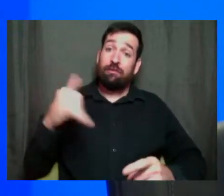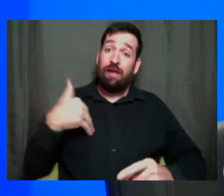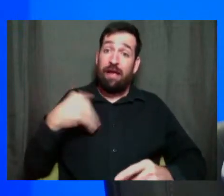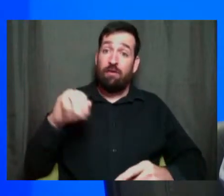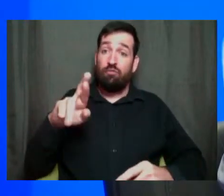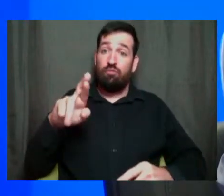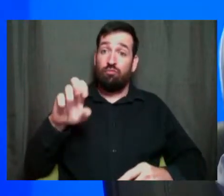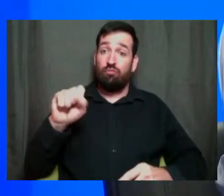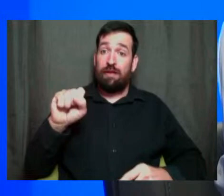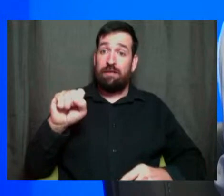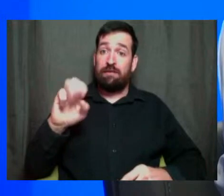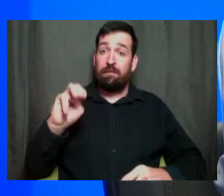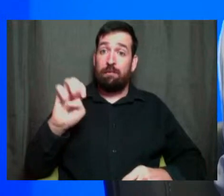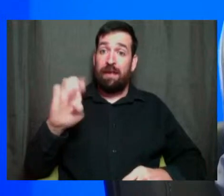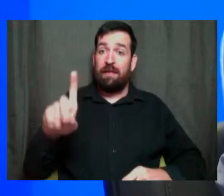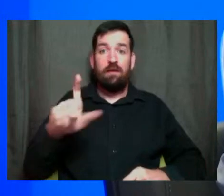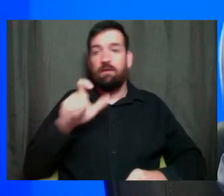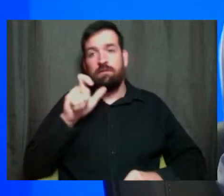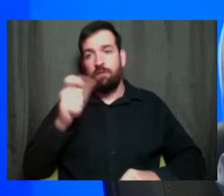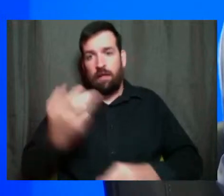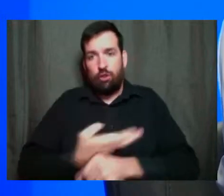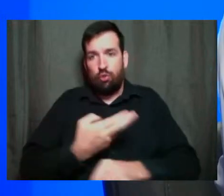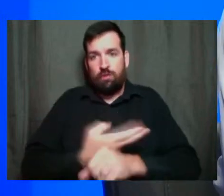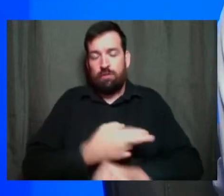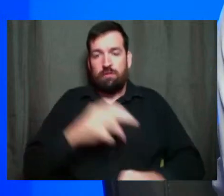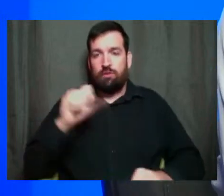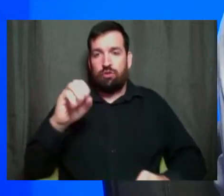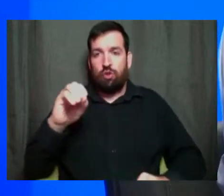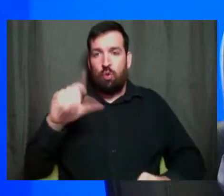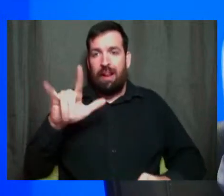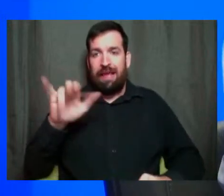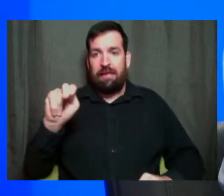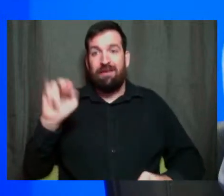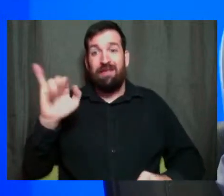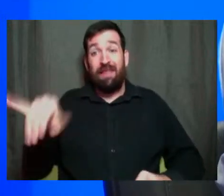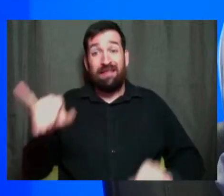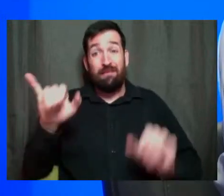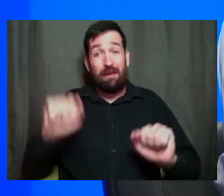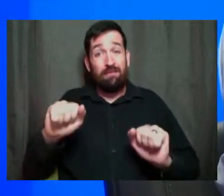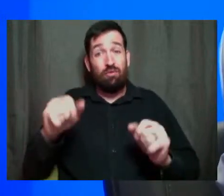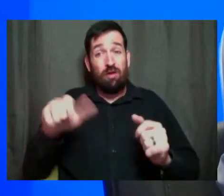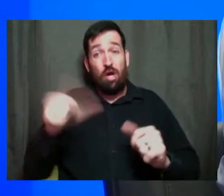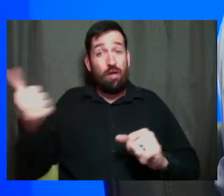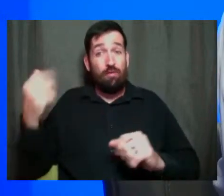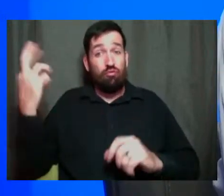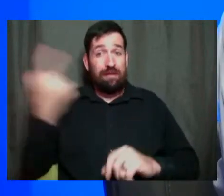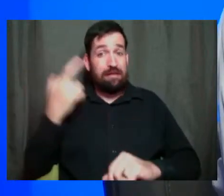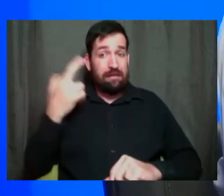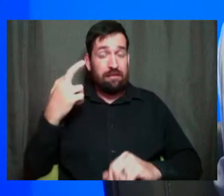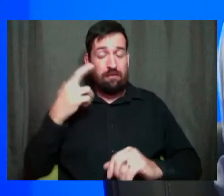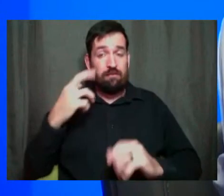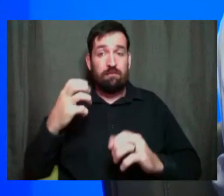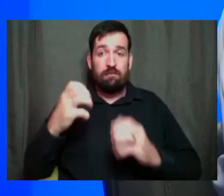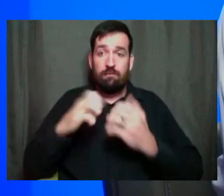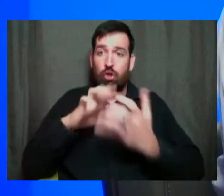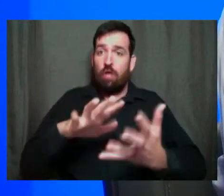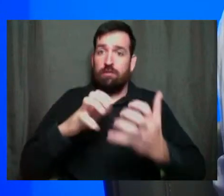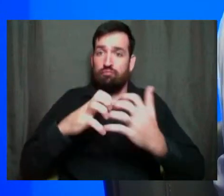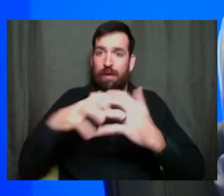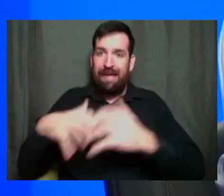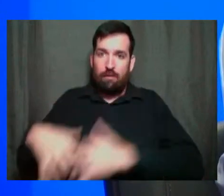the So Clean either, because there's at least a chance that's the extra factor that's causing this breakdown of this, because they do have a